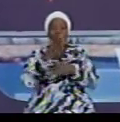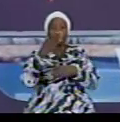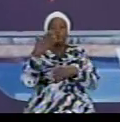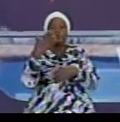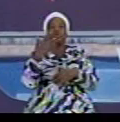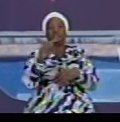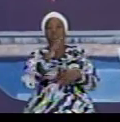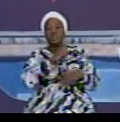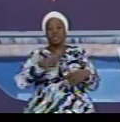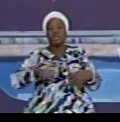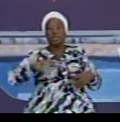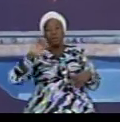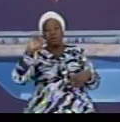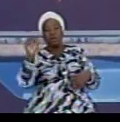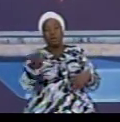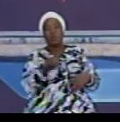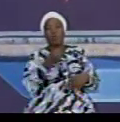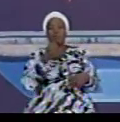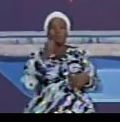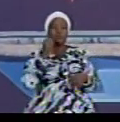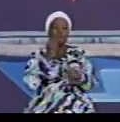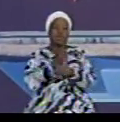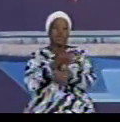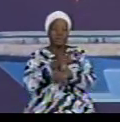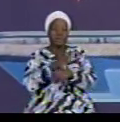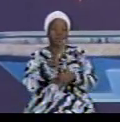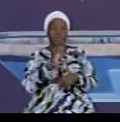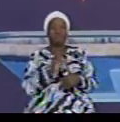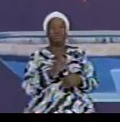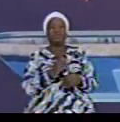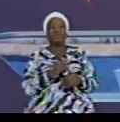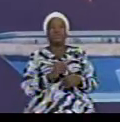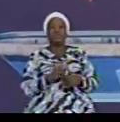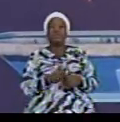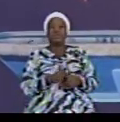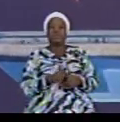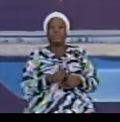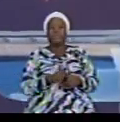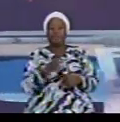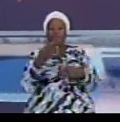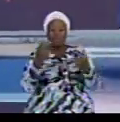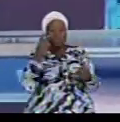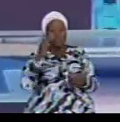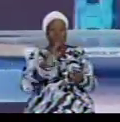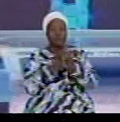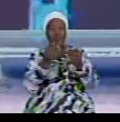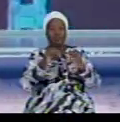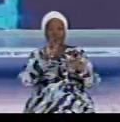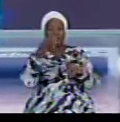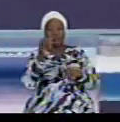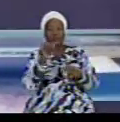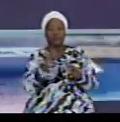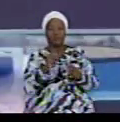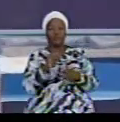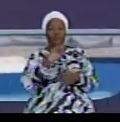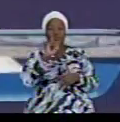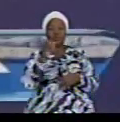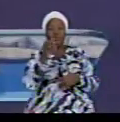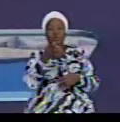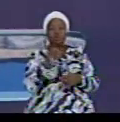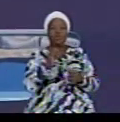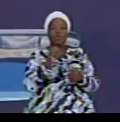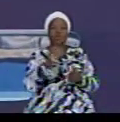Lord's counsel. Lasting miracles through the Lord's counsel. Look at John. We're looking at